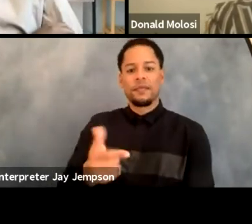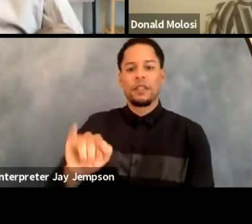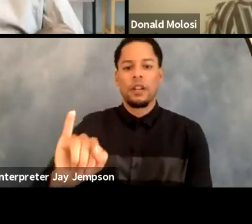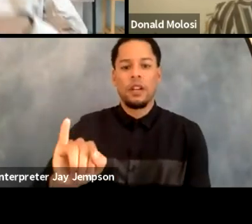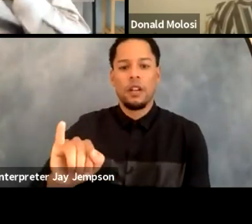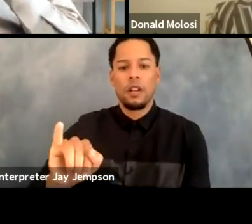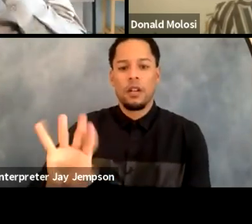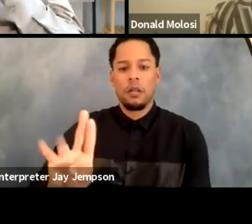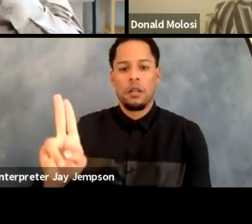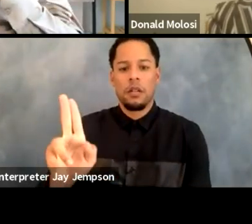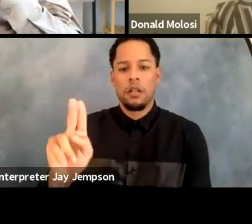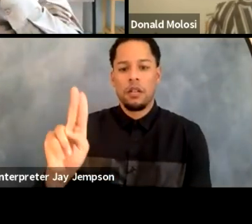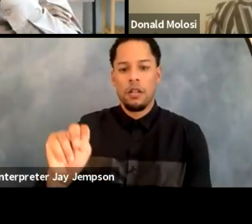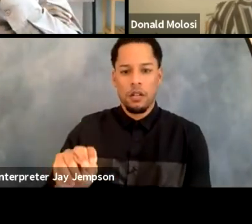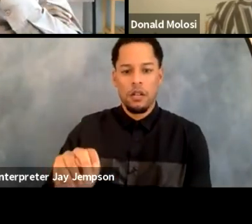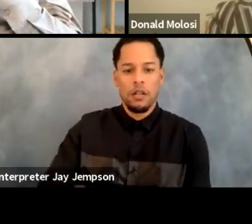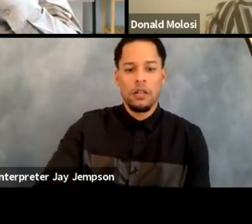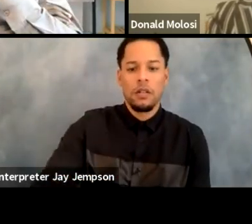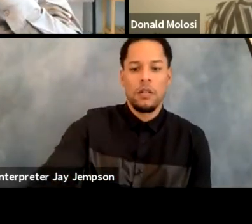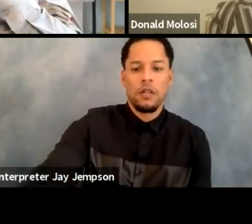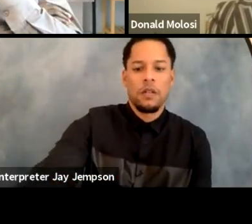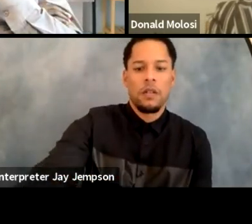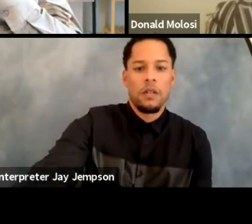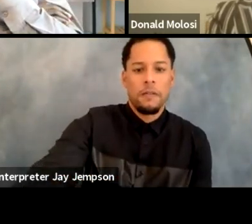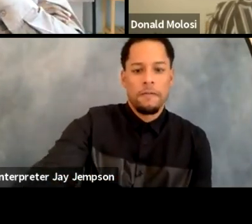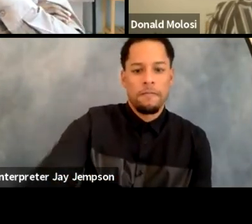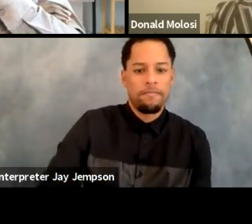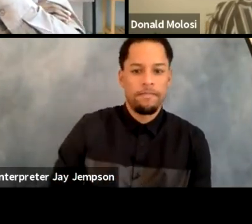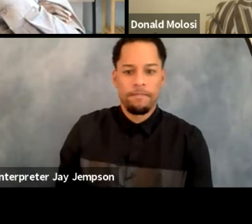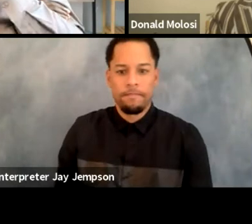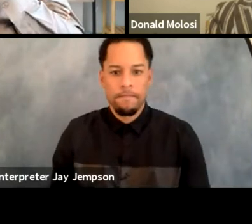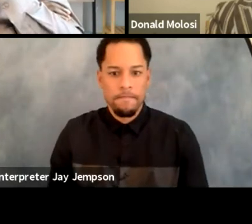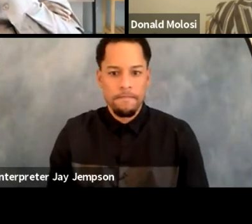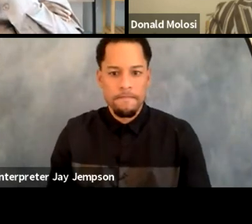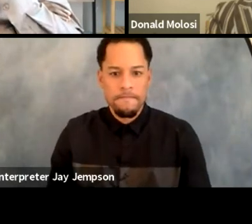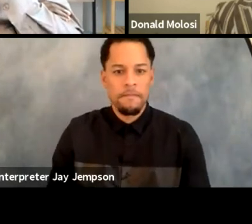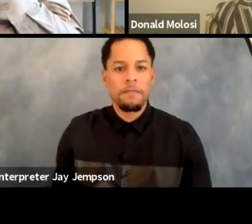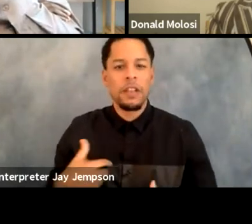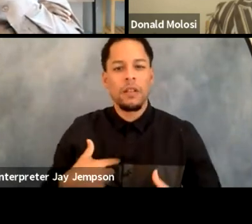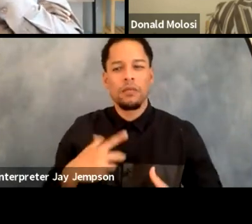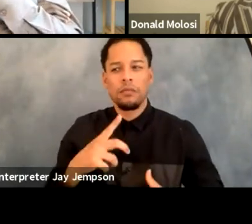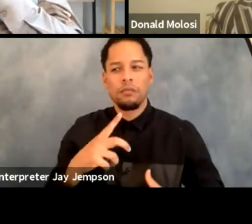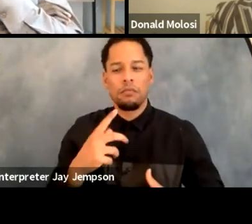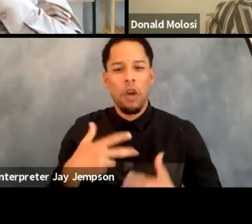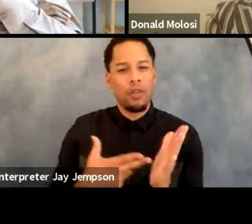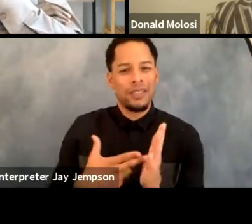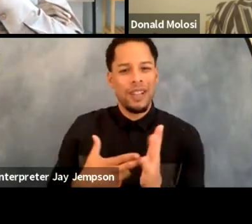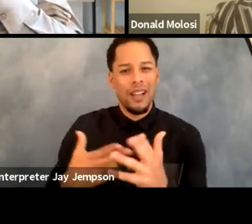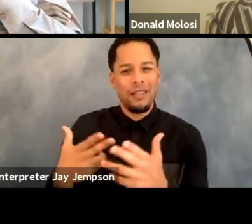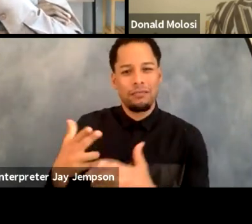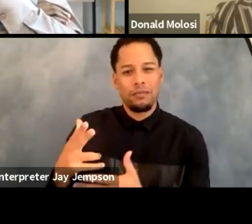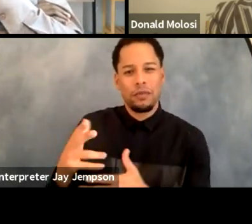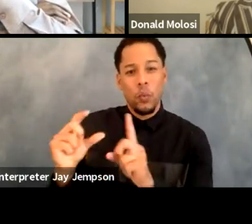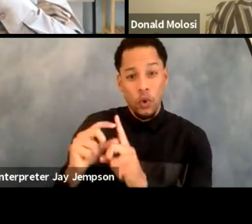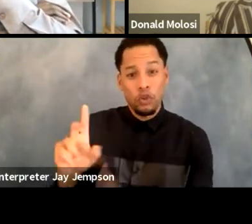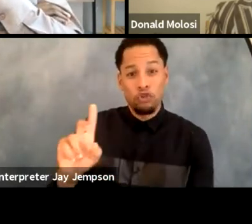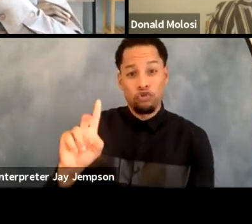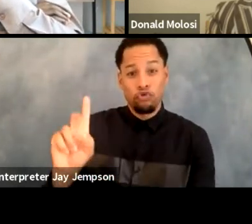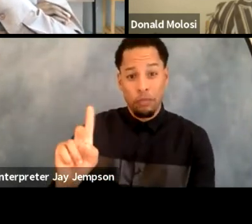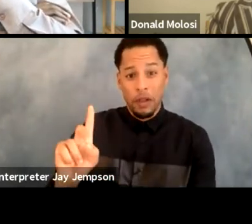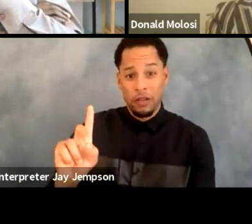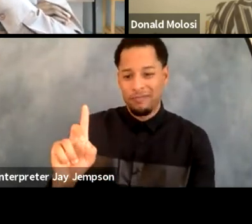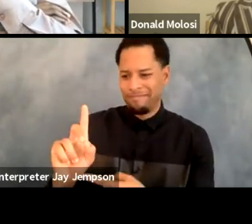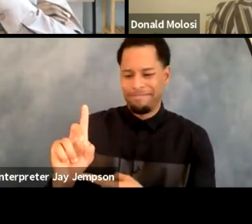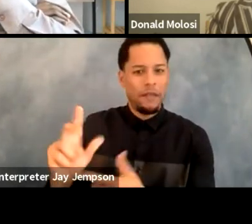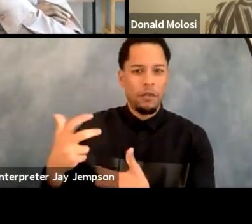think I have the problem with the word dramaturge and with the word dramaturge